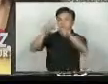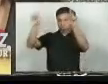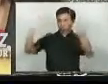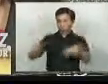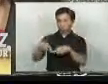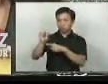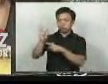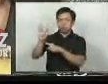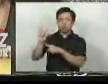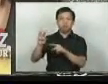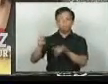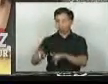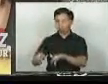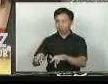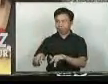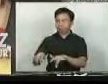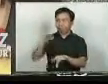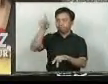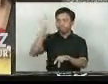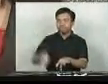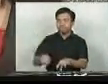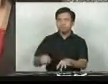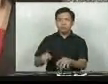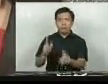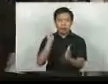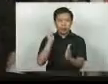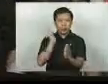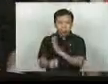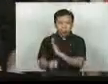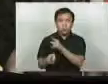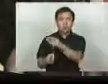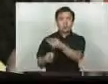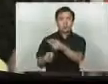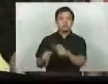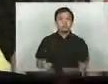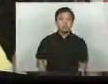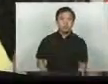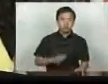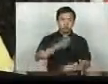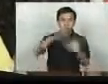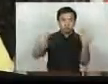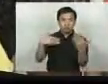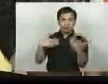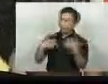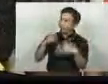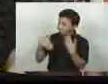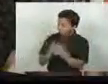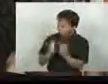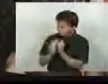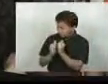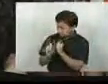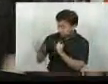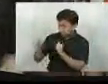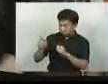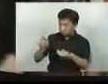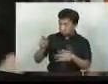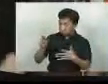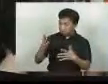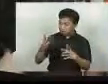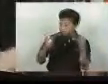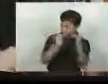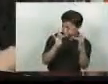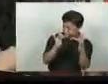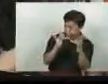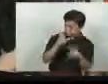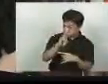financial statement. Okay, so everything is already online, so to speak. Now, yes. My other question is, because